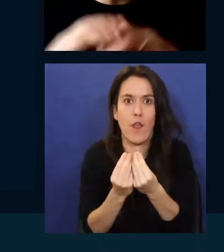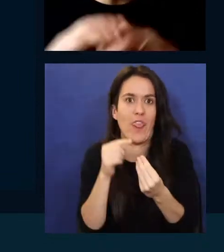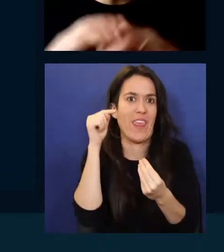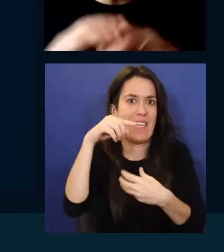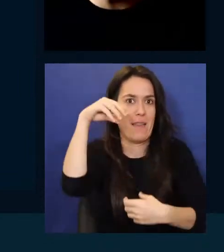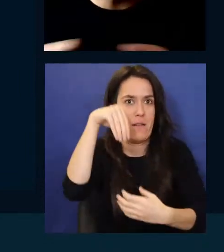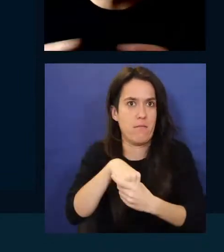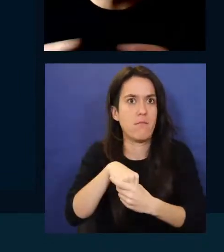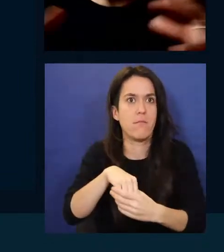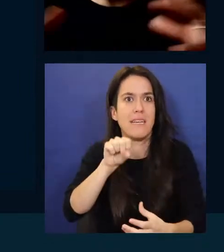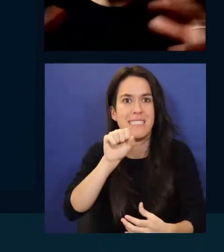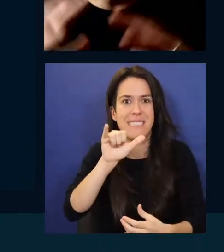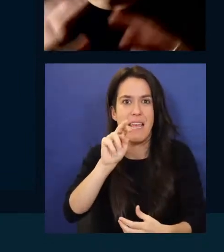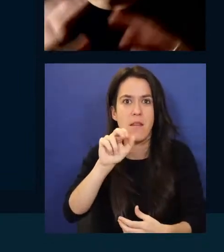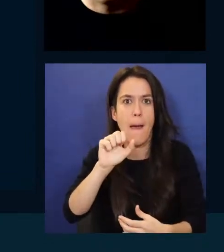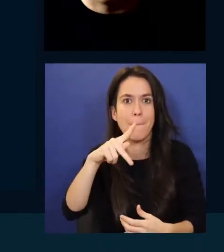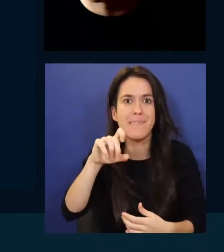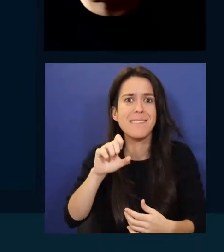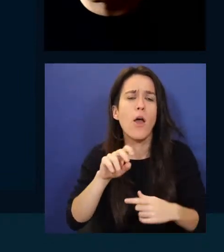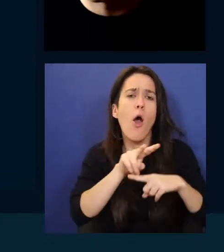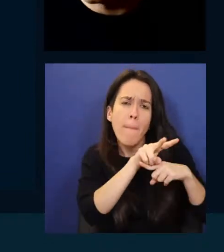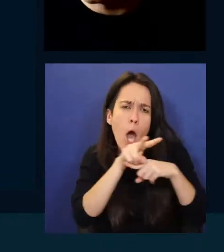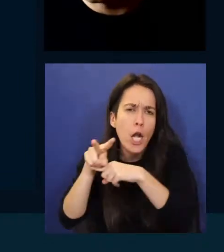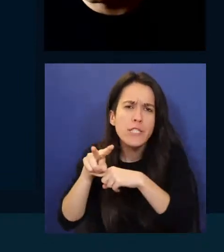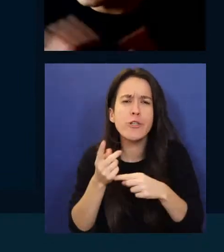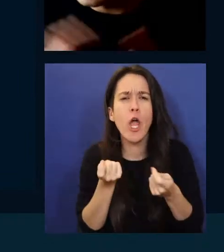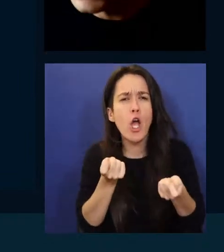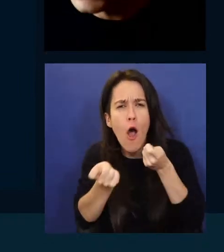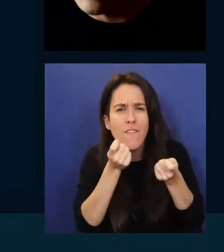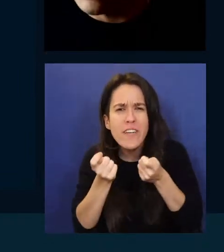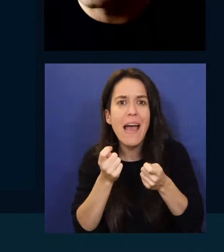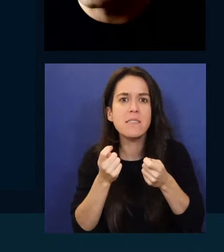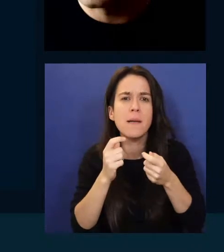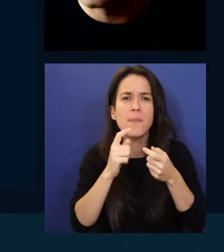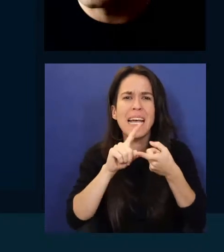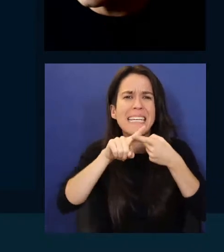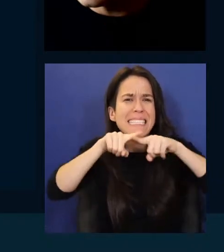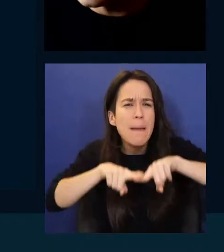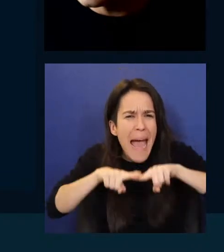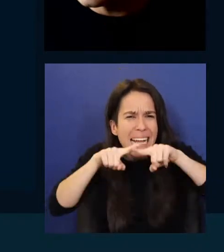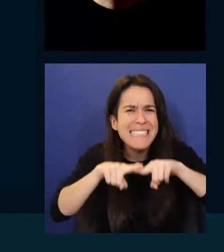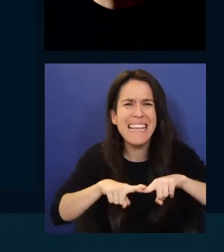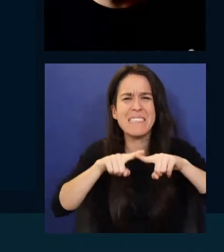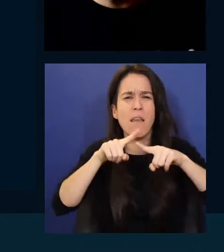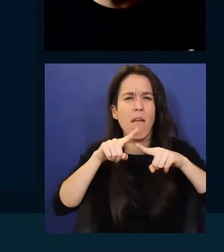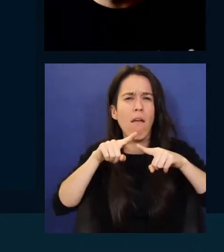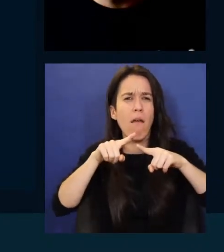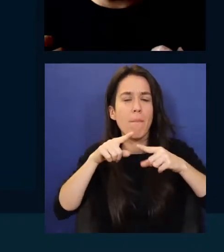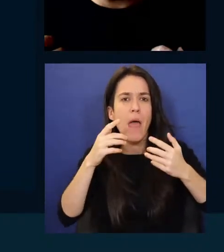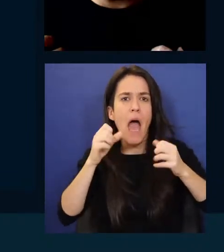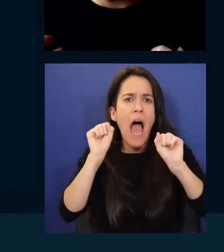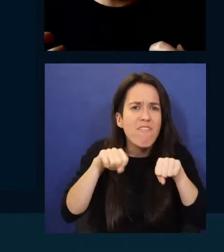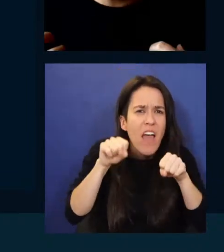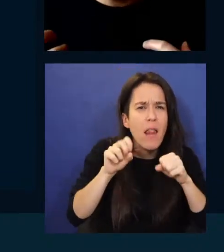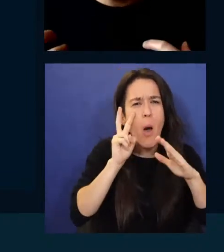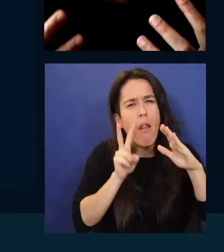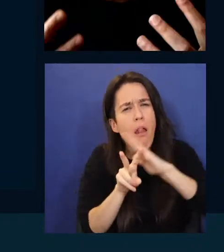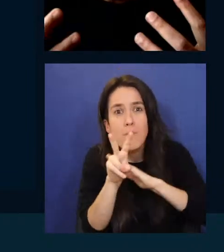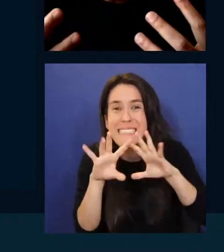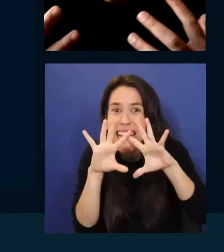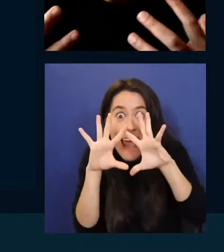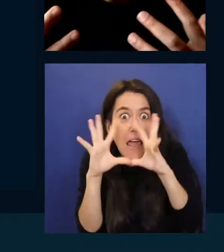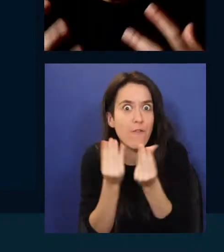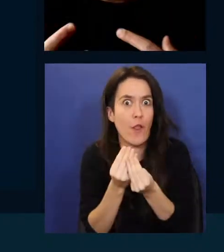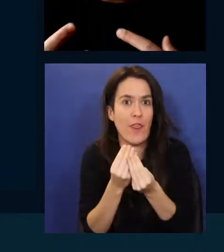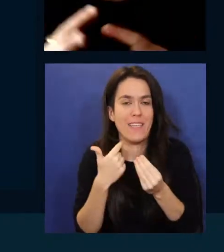security, monitoring, governance, dependency tracking, availability, etc., where as a customer, as a data engineer, you have a